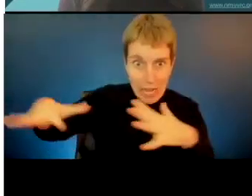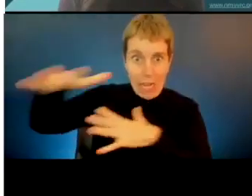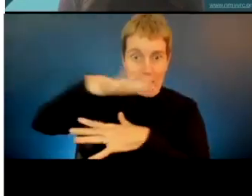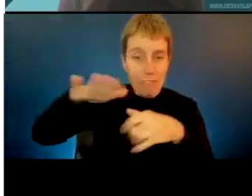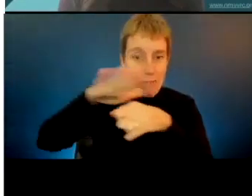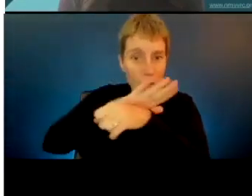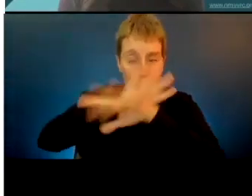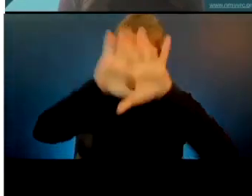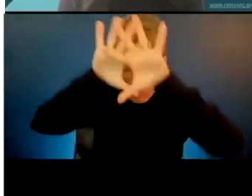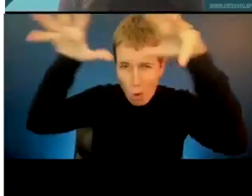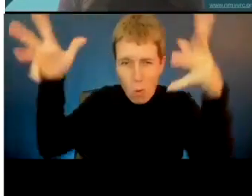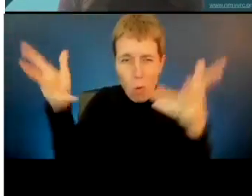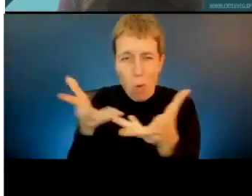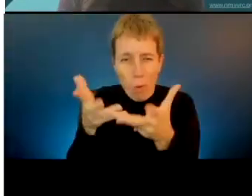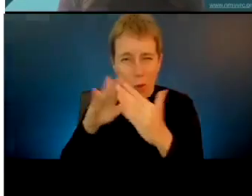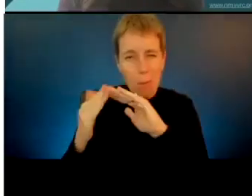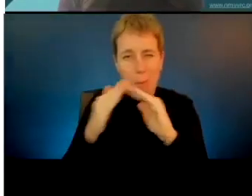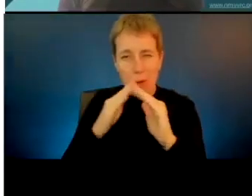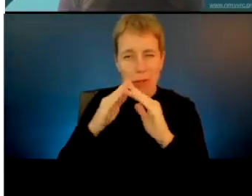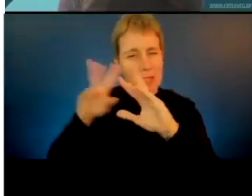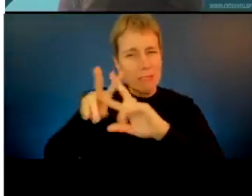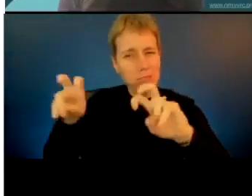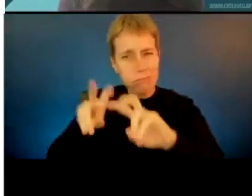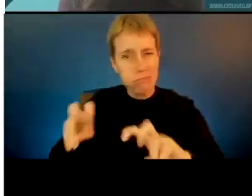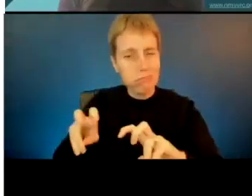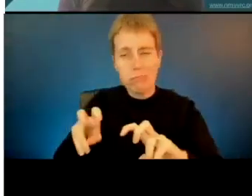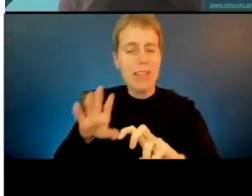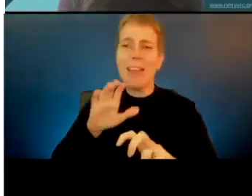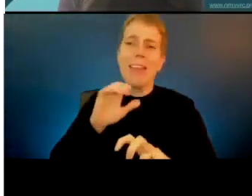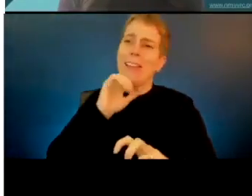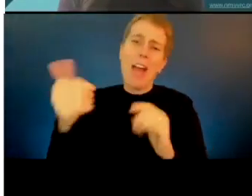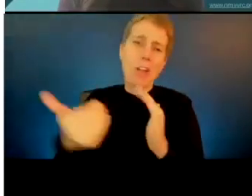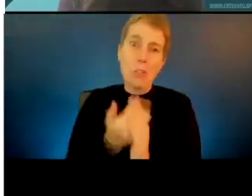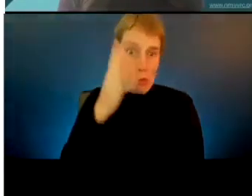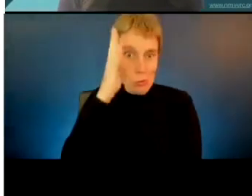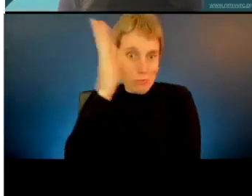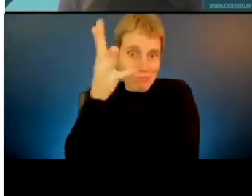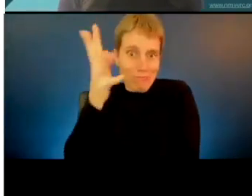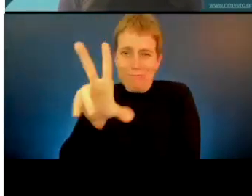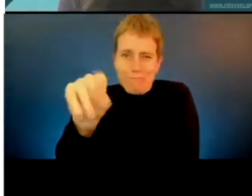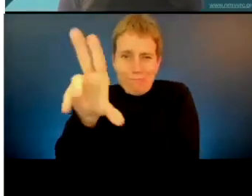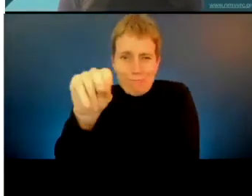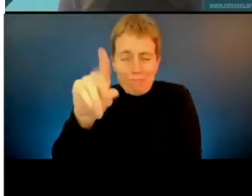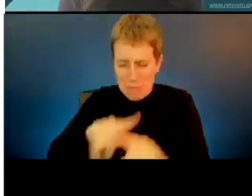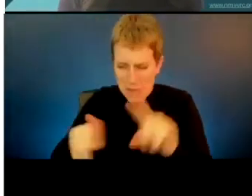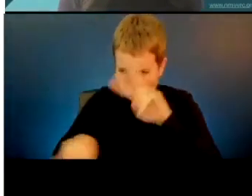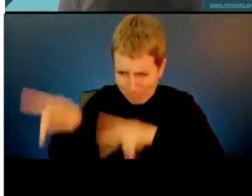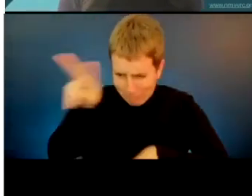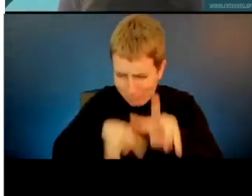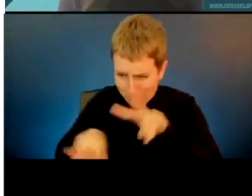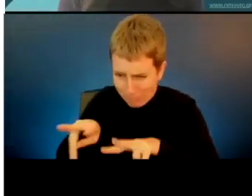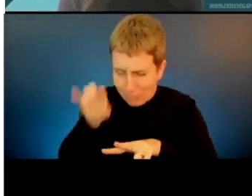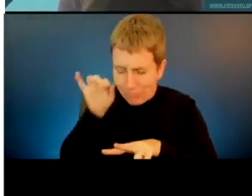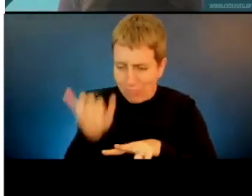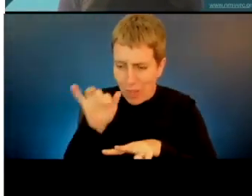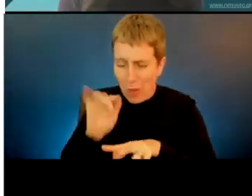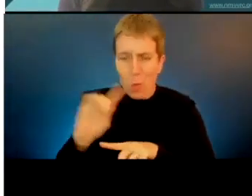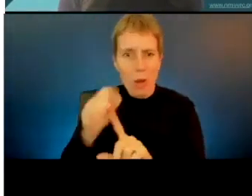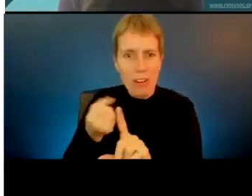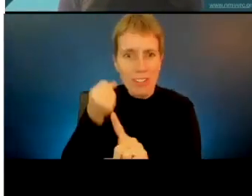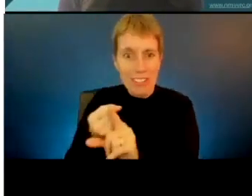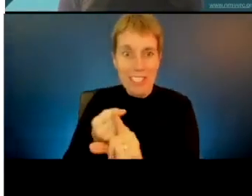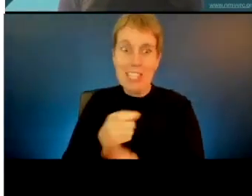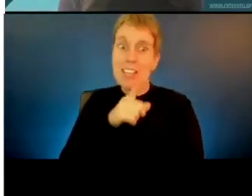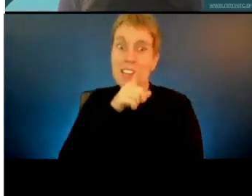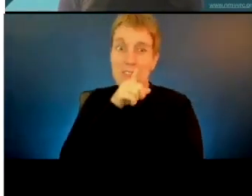the need to learn about our communities, how they've been impacted. It's an ultra marathon with a sprint